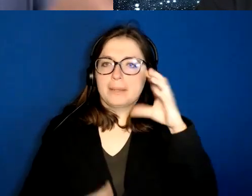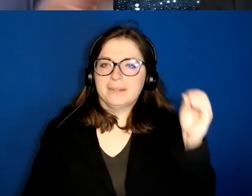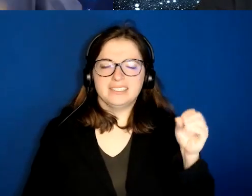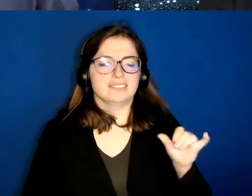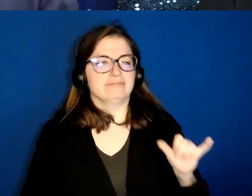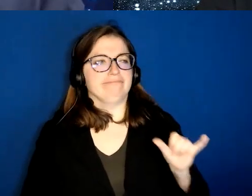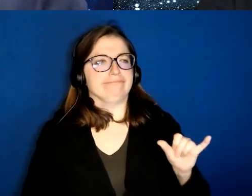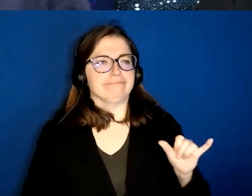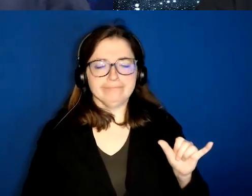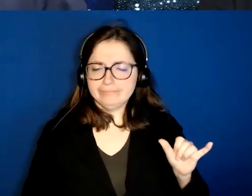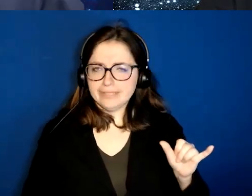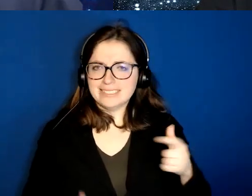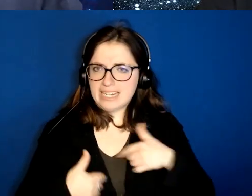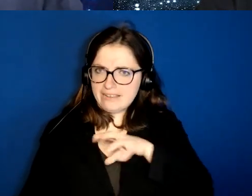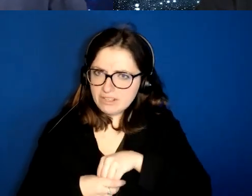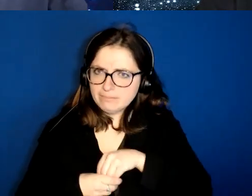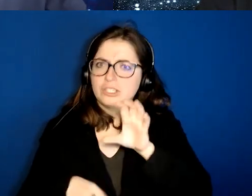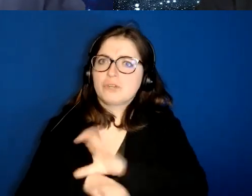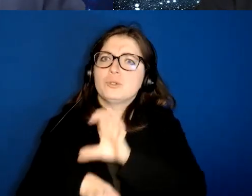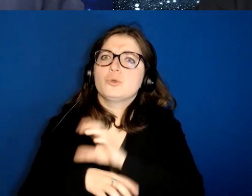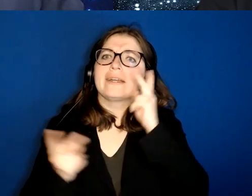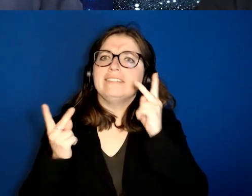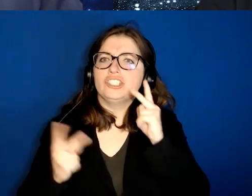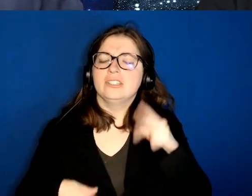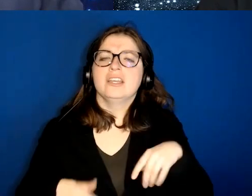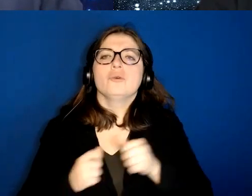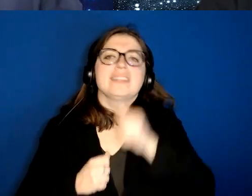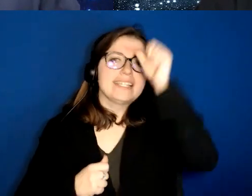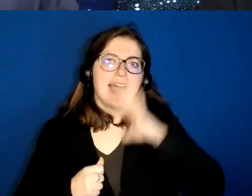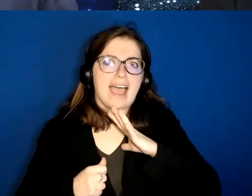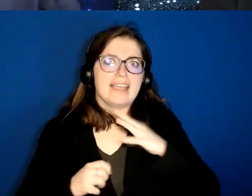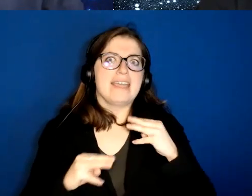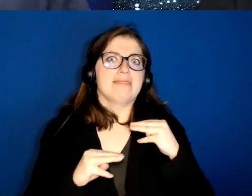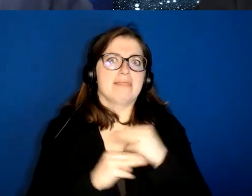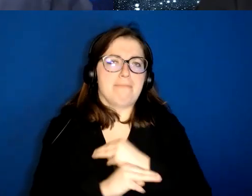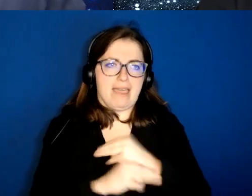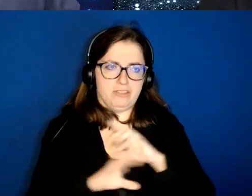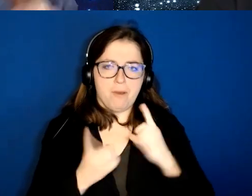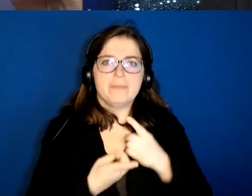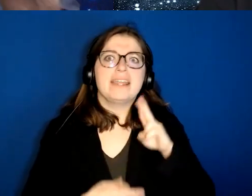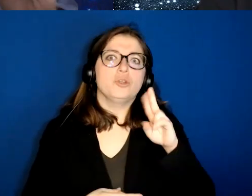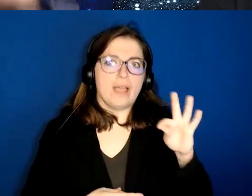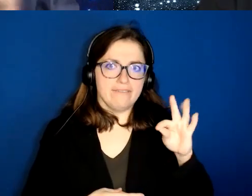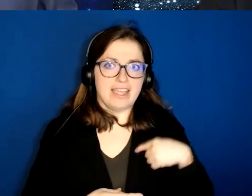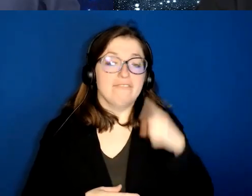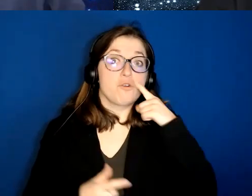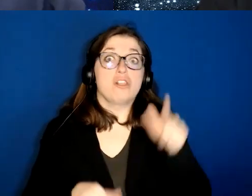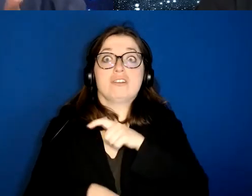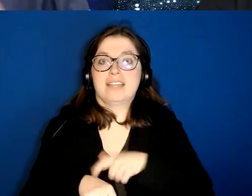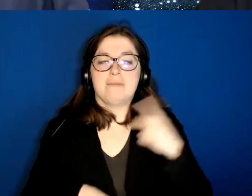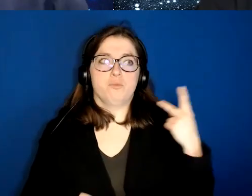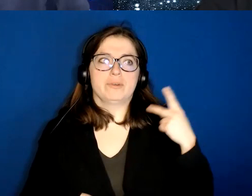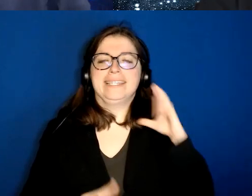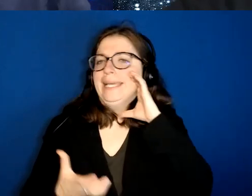interesting. I got involved in computer vision with a guy from the math department at UF. For a long time, we were the image algebra guys. And